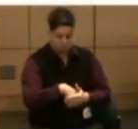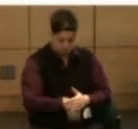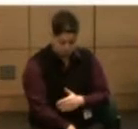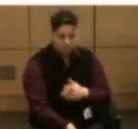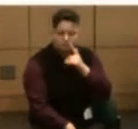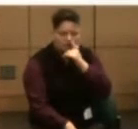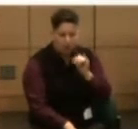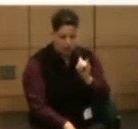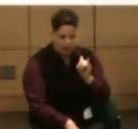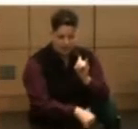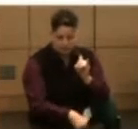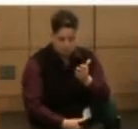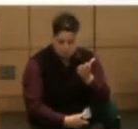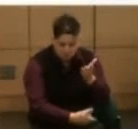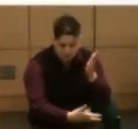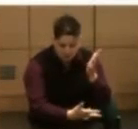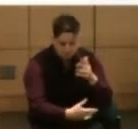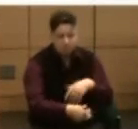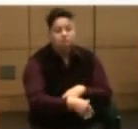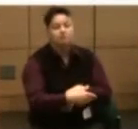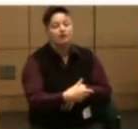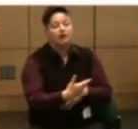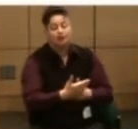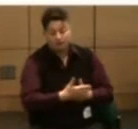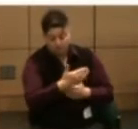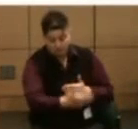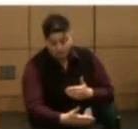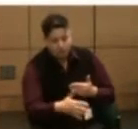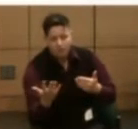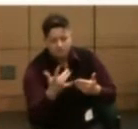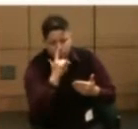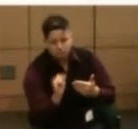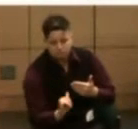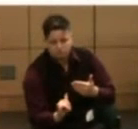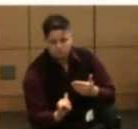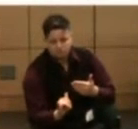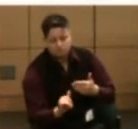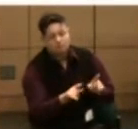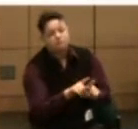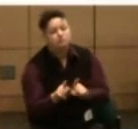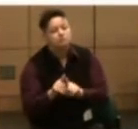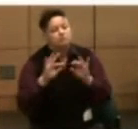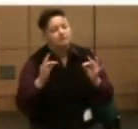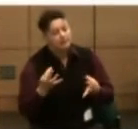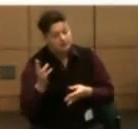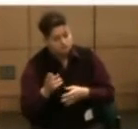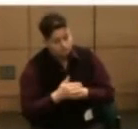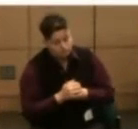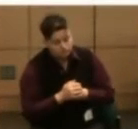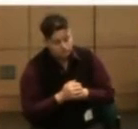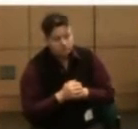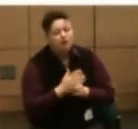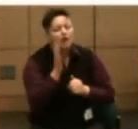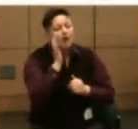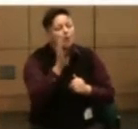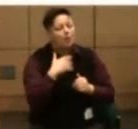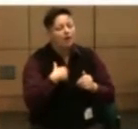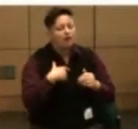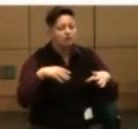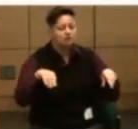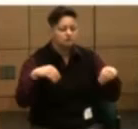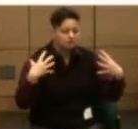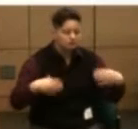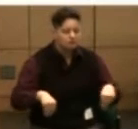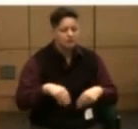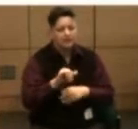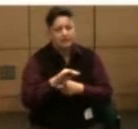born, and what happened afterward, as well as with family history. I will go a little bit more into the imaging, the lab